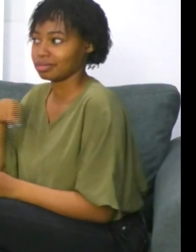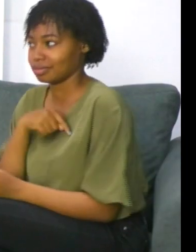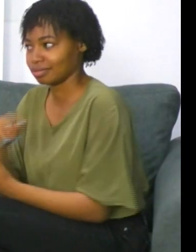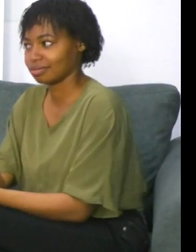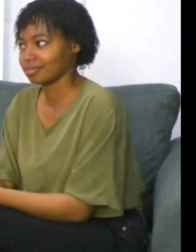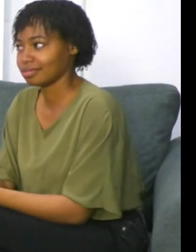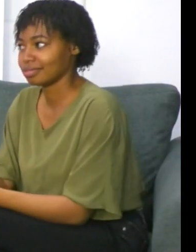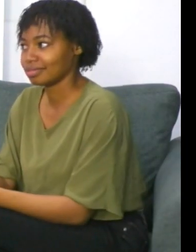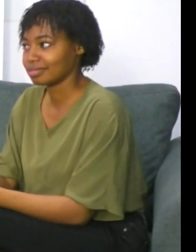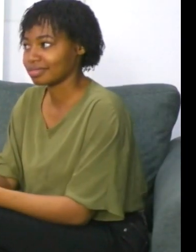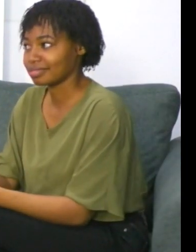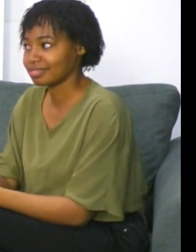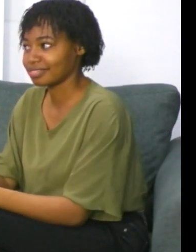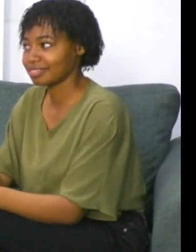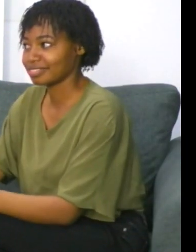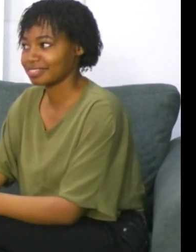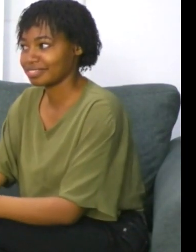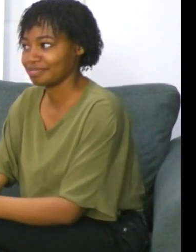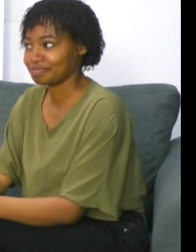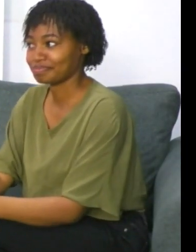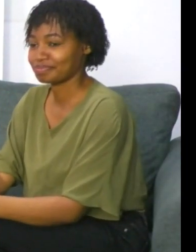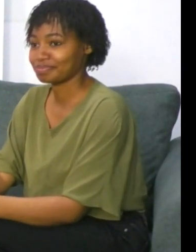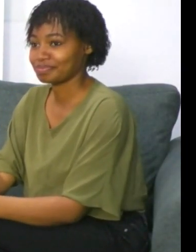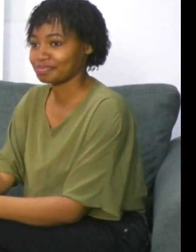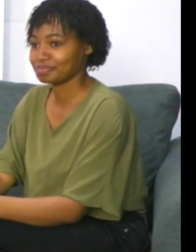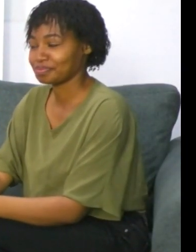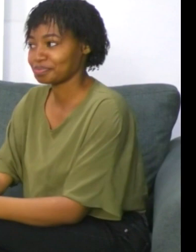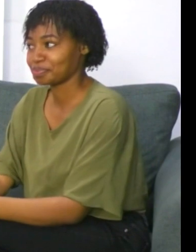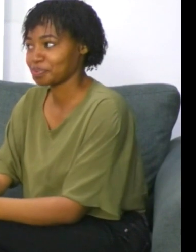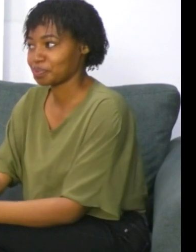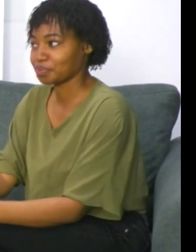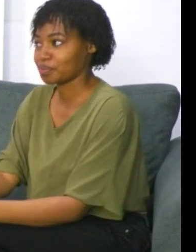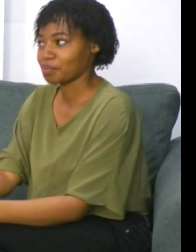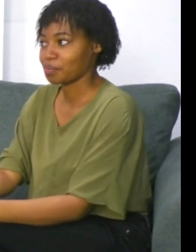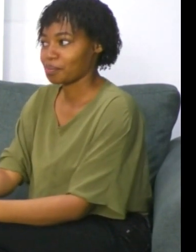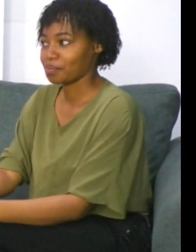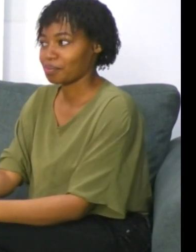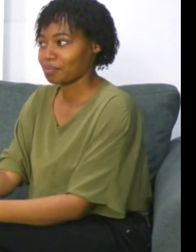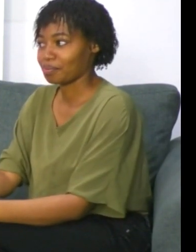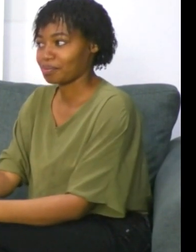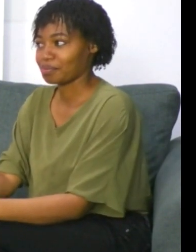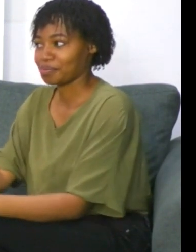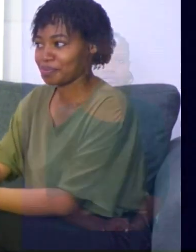From the time you're young up to now, tell us something about yourself, how you've grown and all.